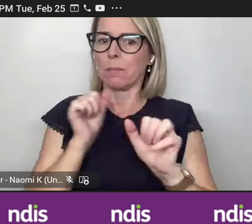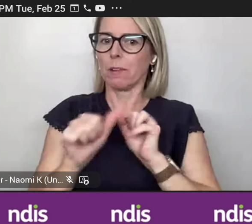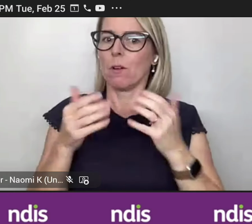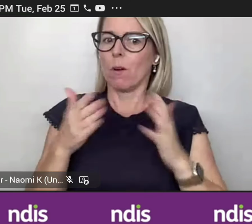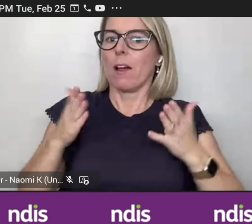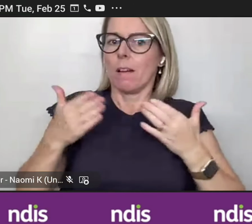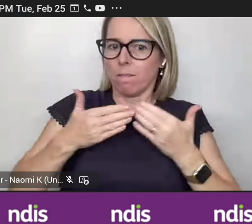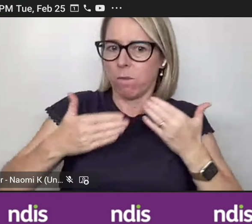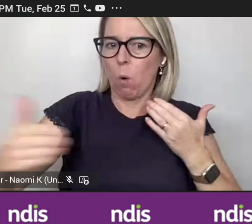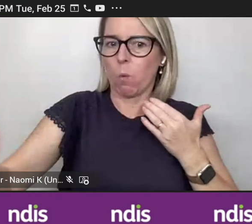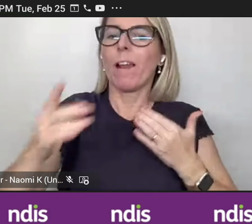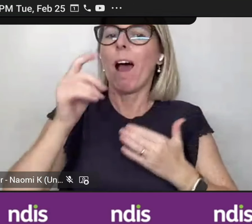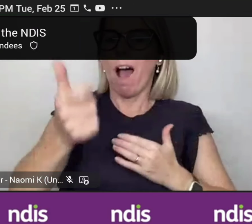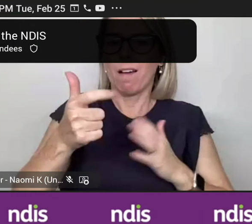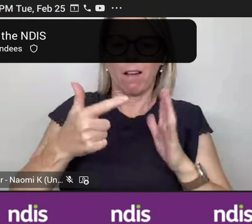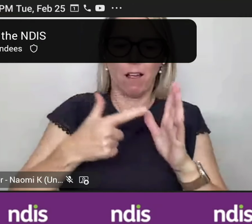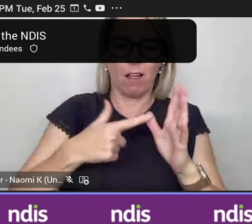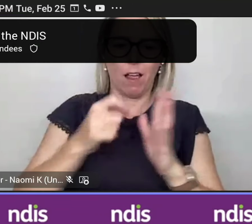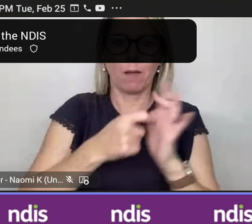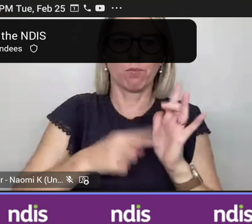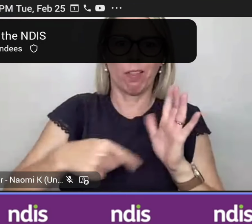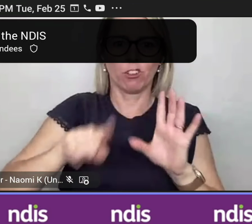happens post-April?